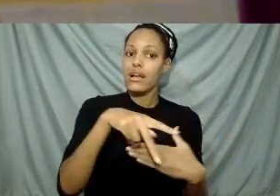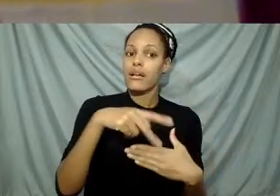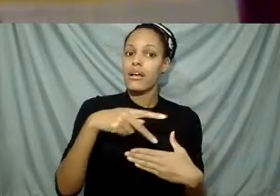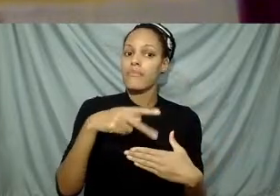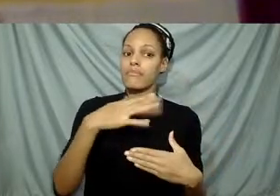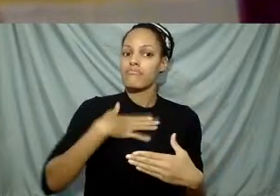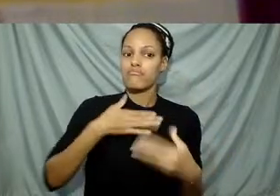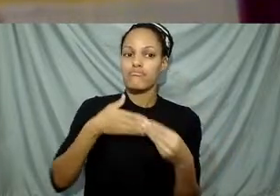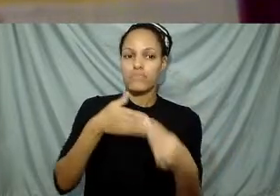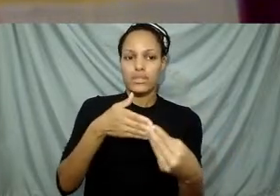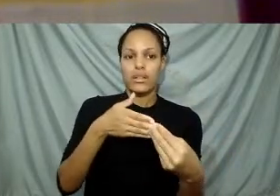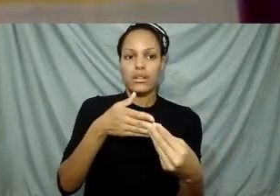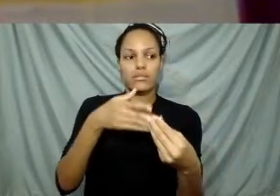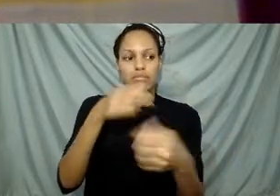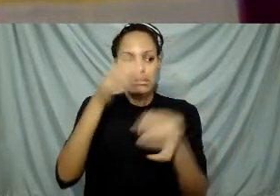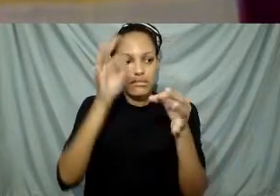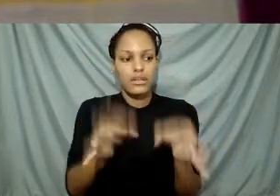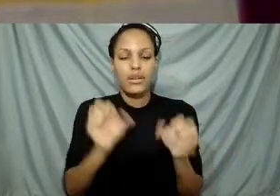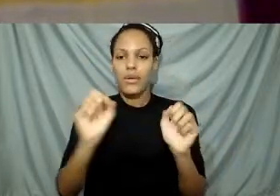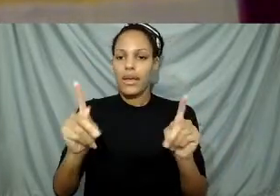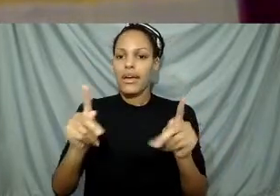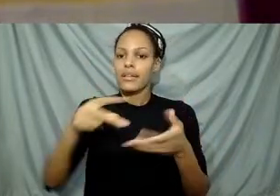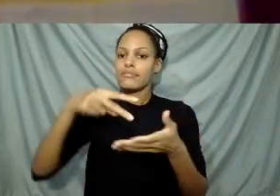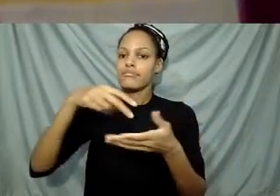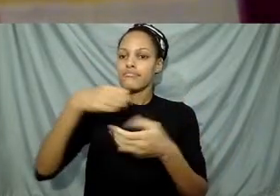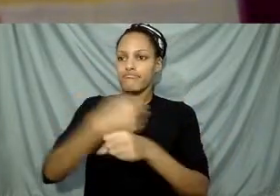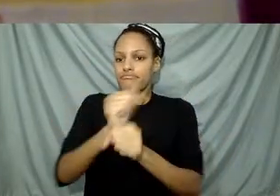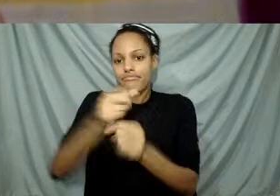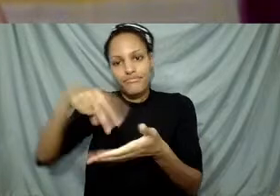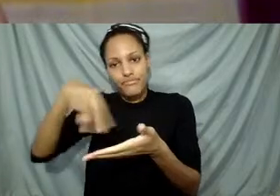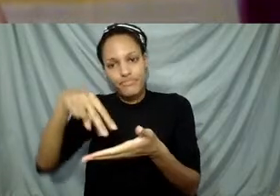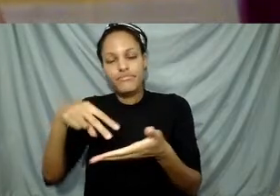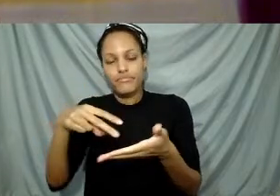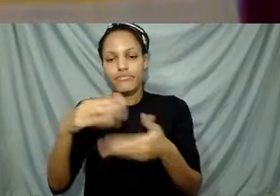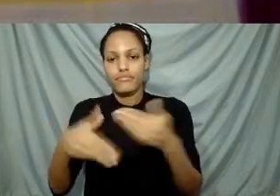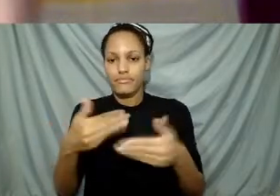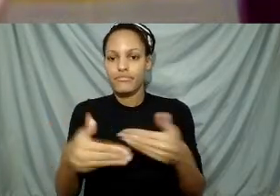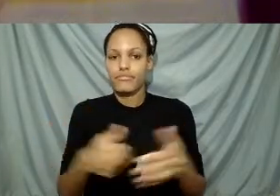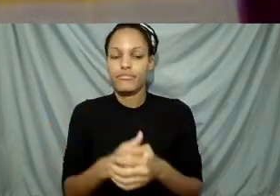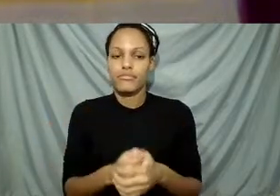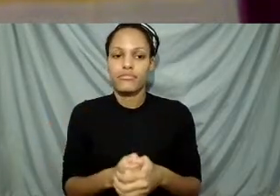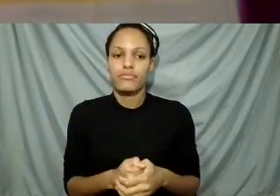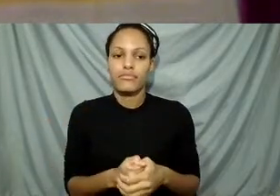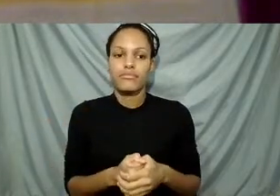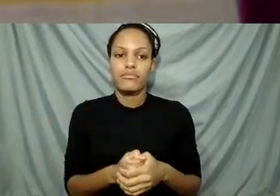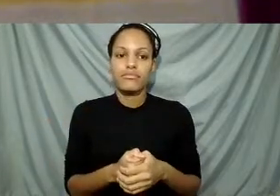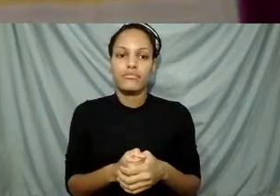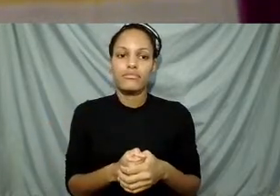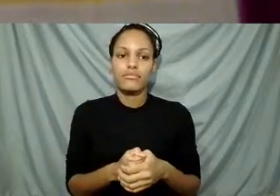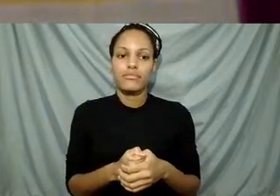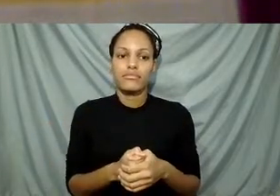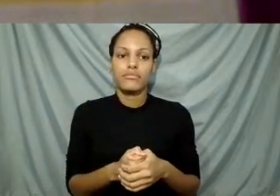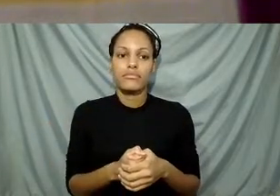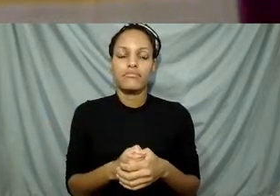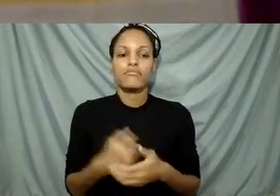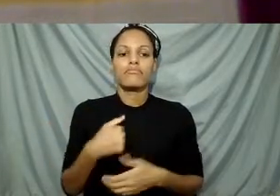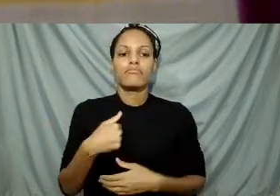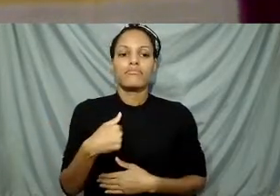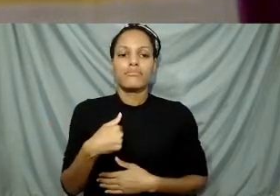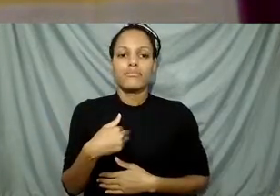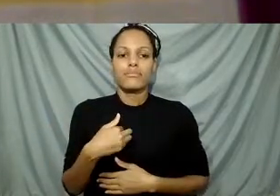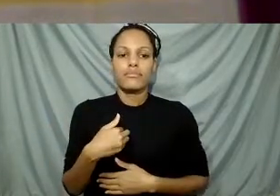at University of Milwaukee, Wisconsin, where I had basically